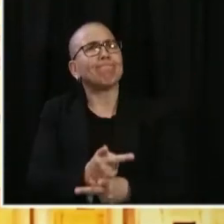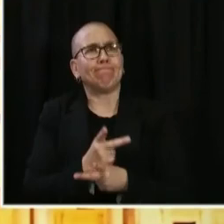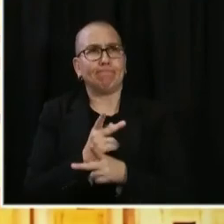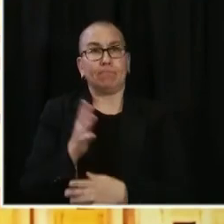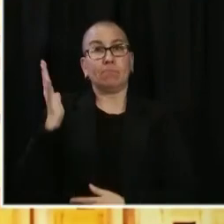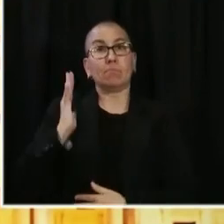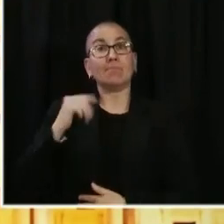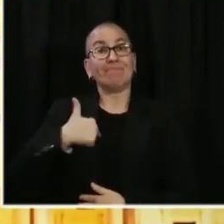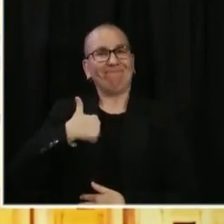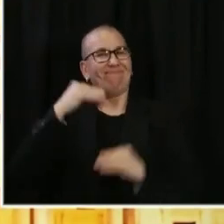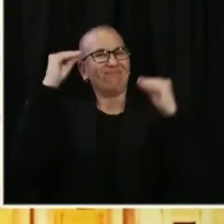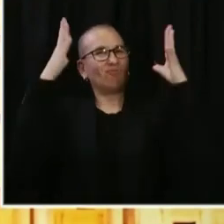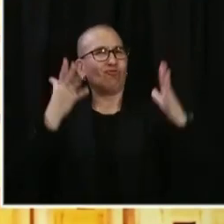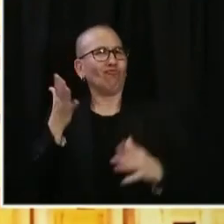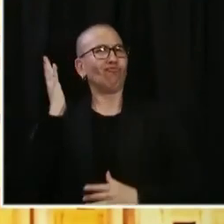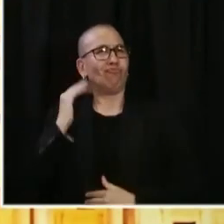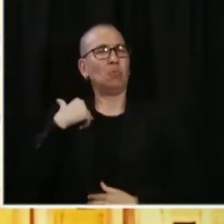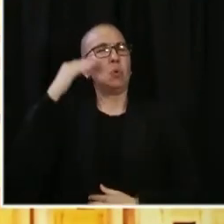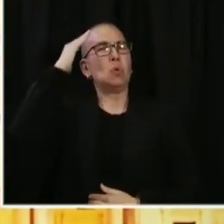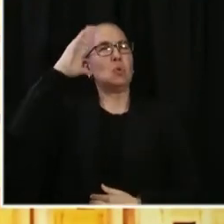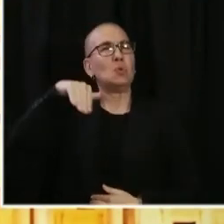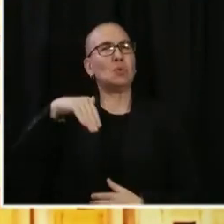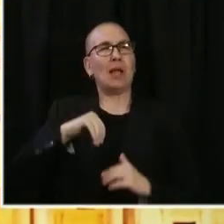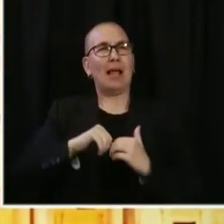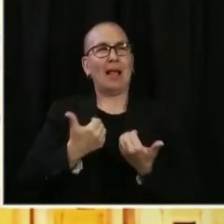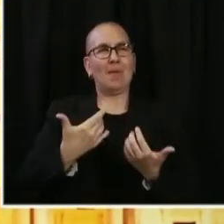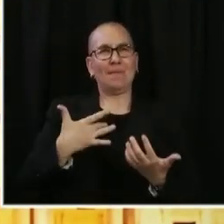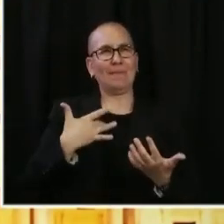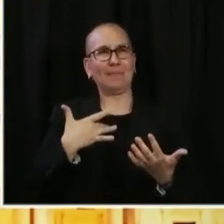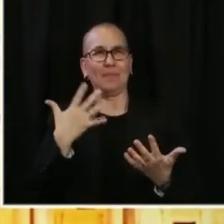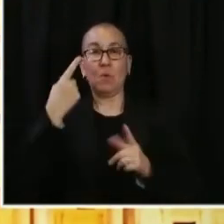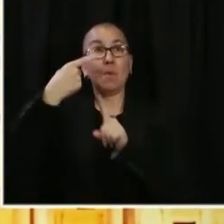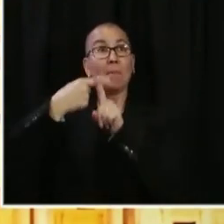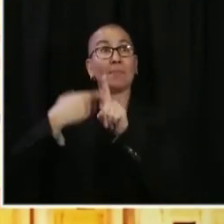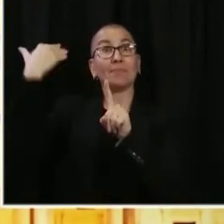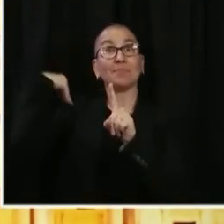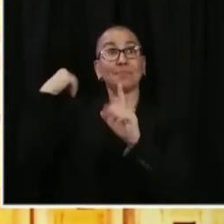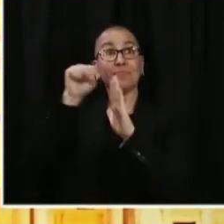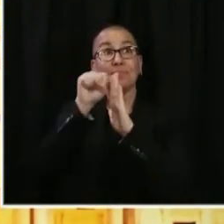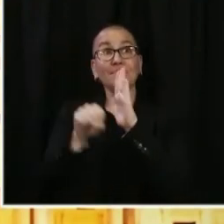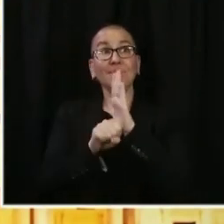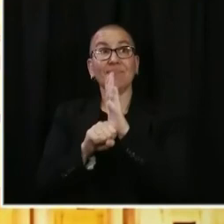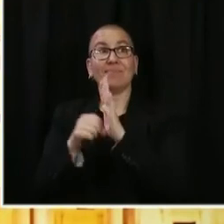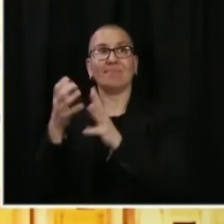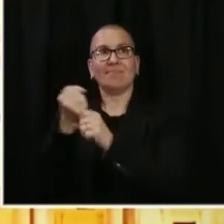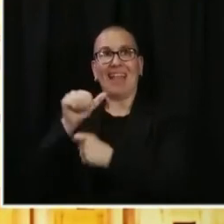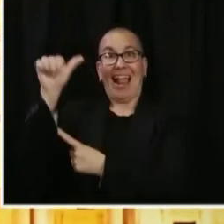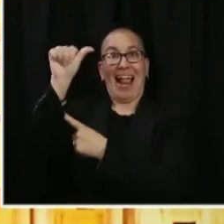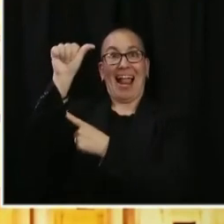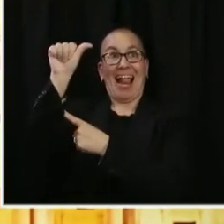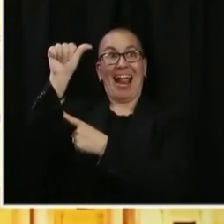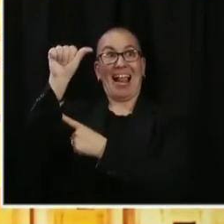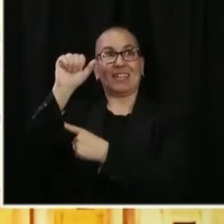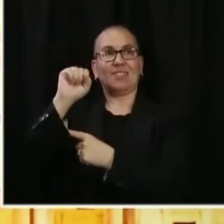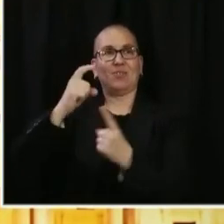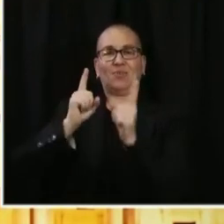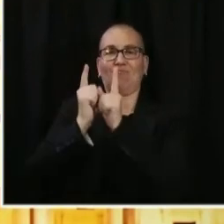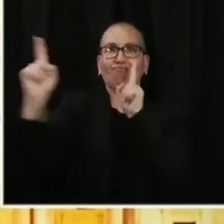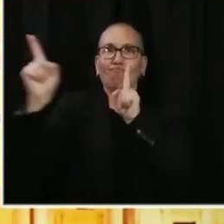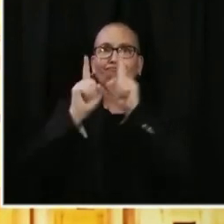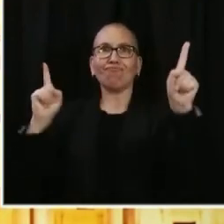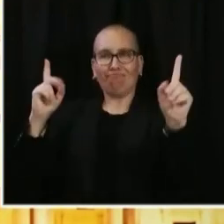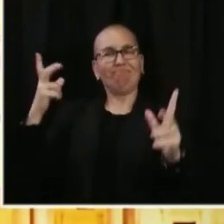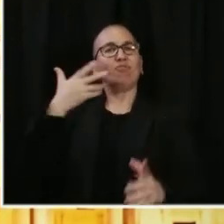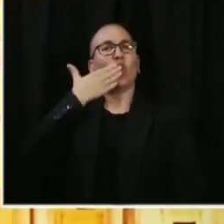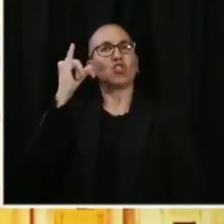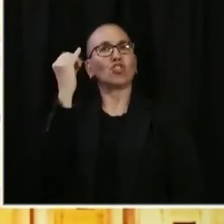I know a little about report cards, and a little over a month ago, our state received an A in social distancing. Last week, the state was given a D.